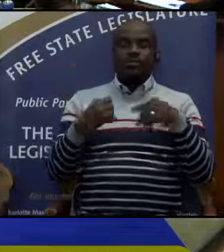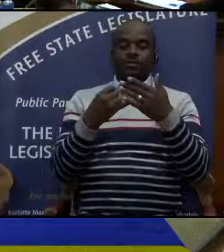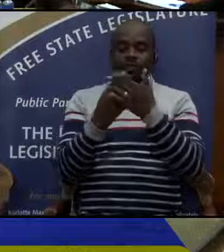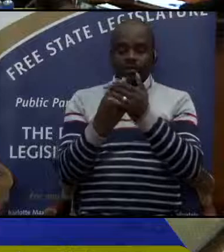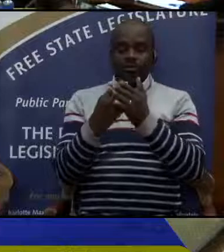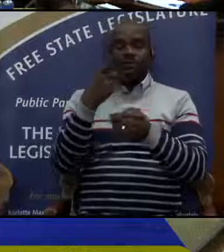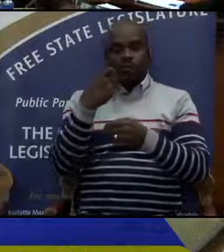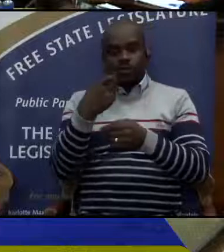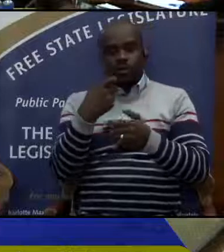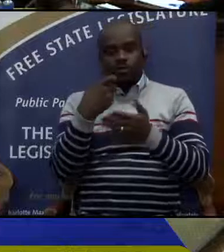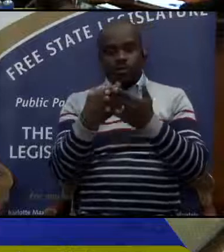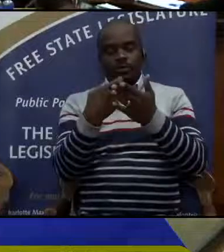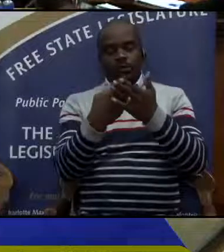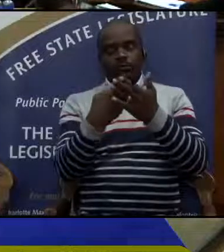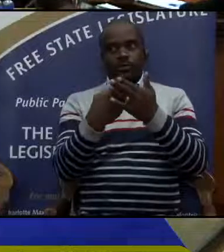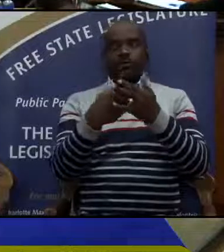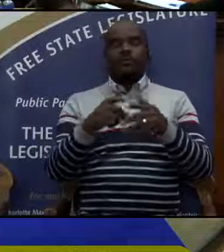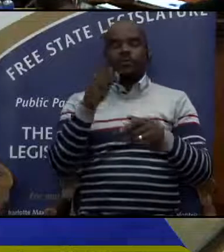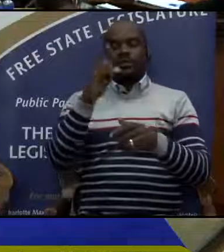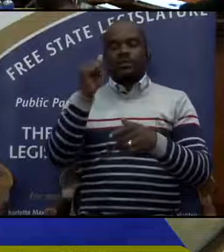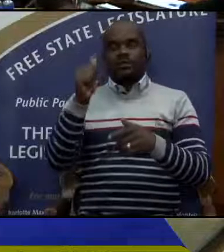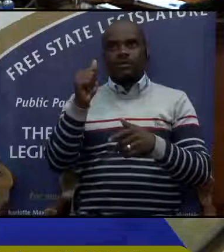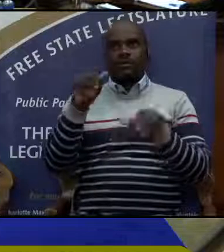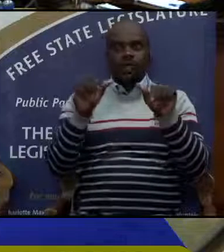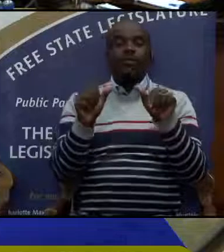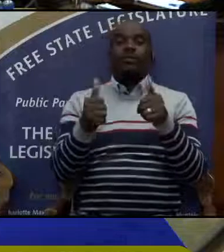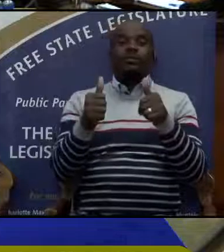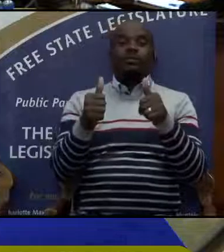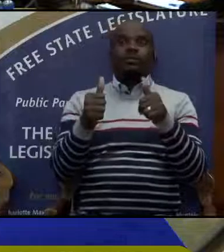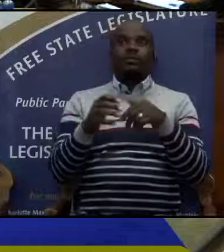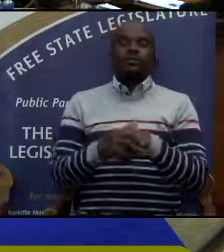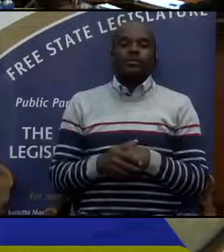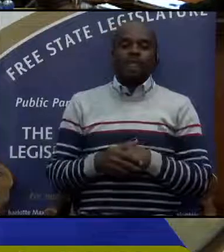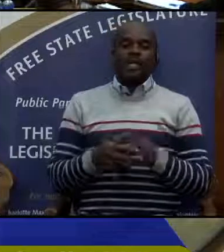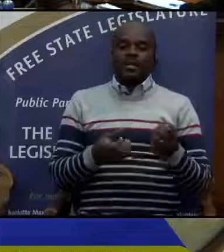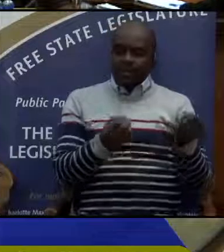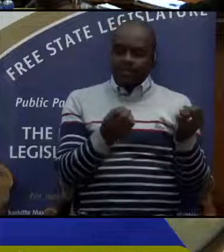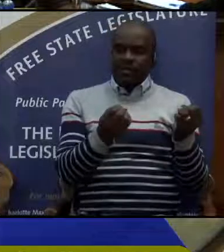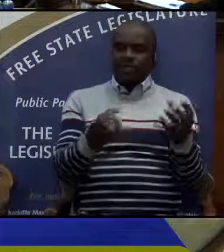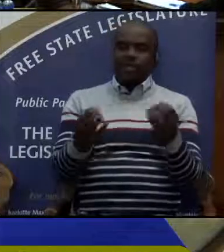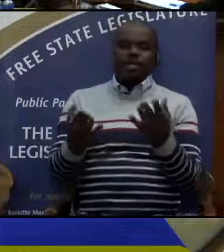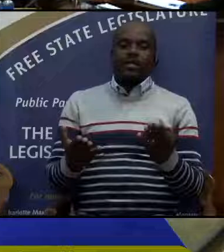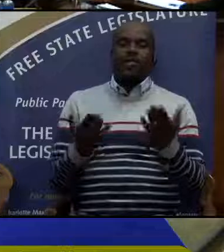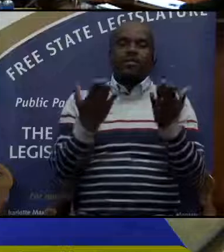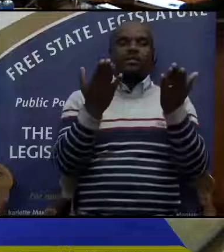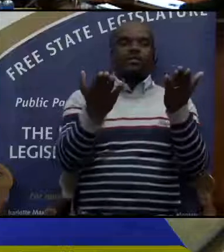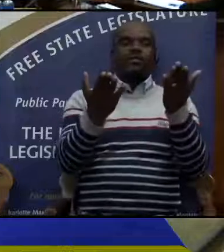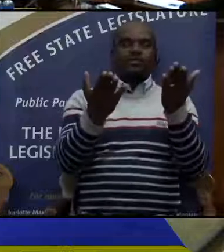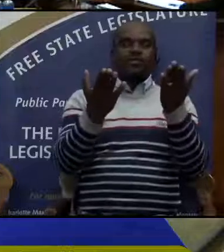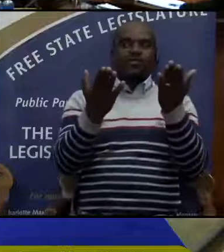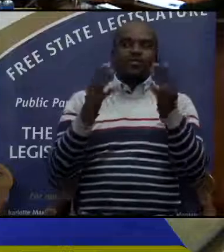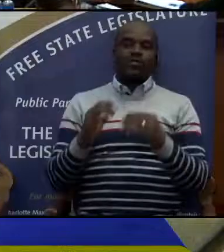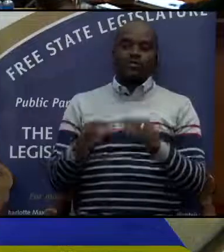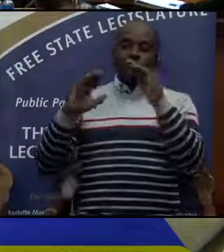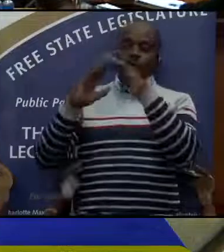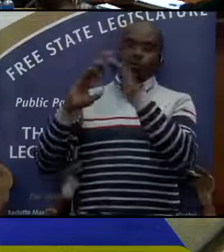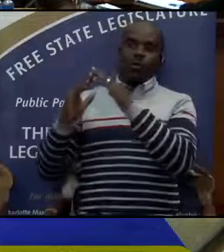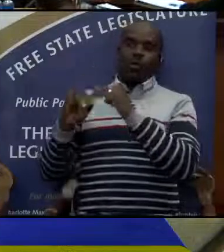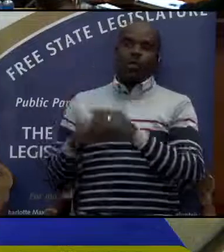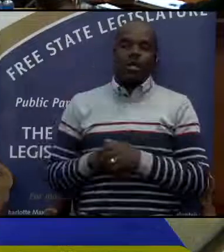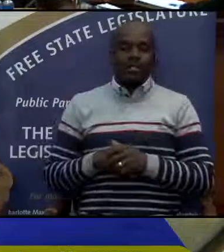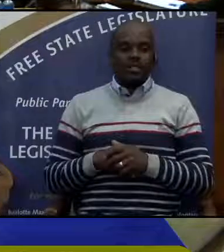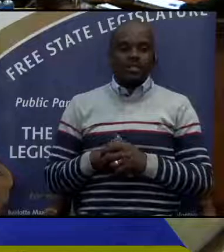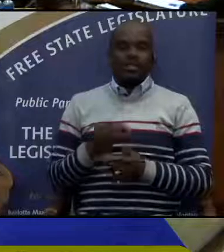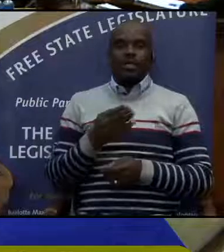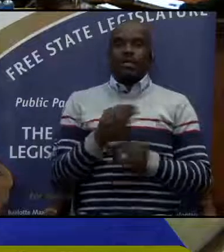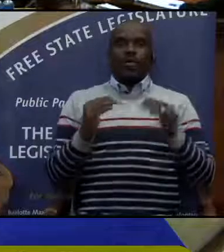record where government are providing the services and opportunities with pro-poor and pro-opportunity